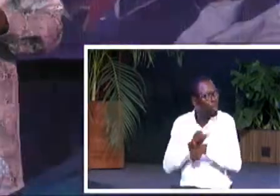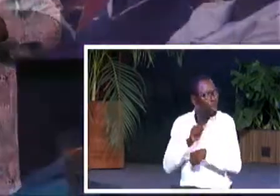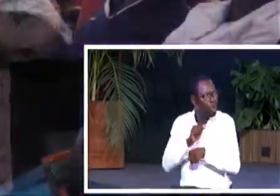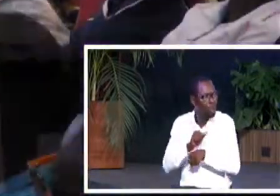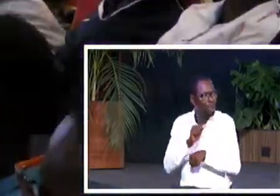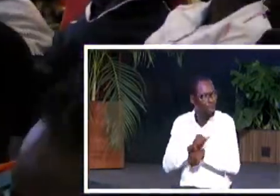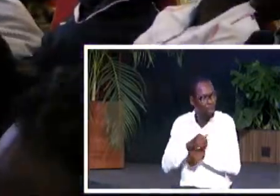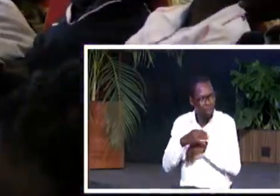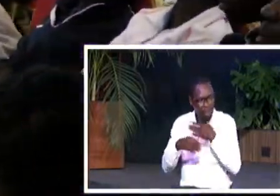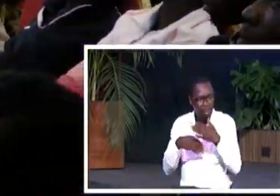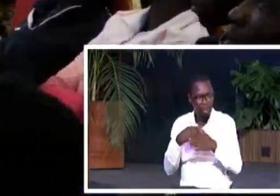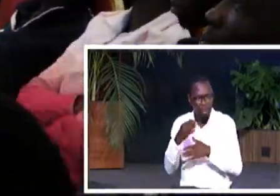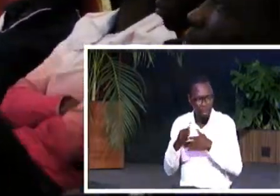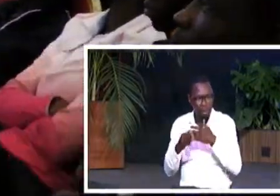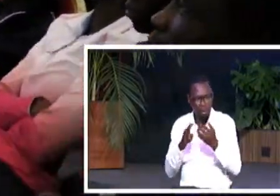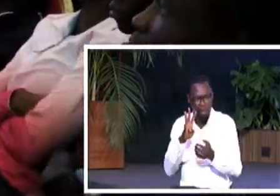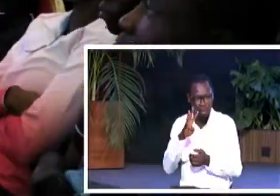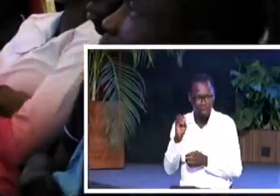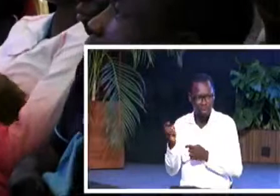I like that.